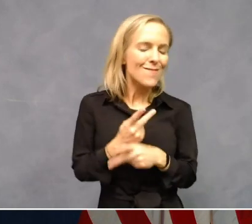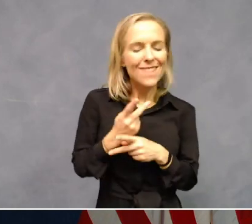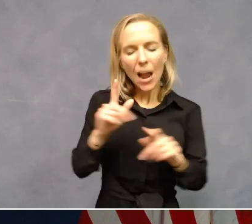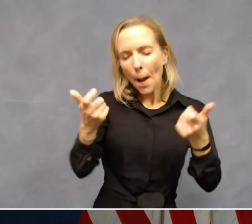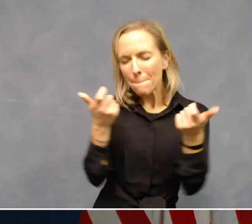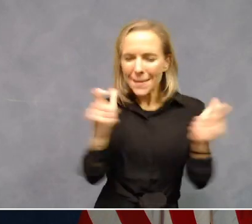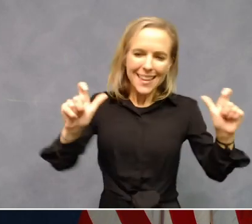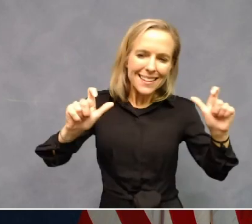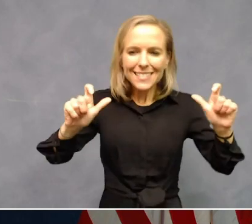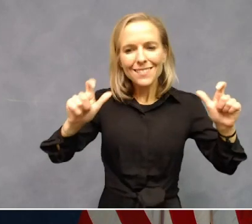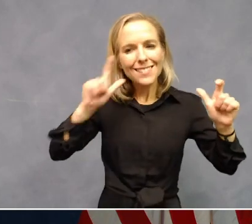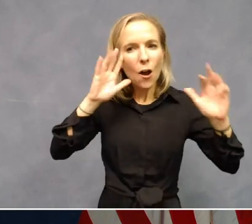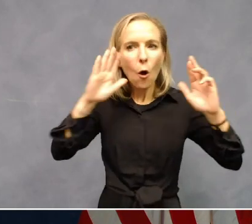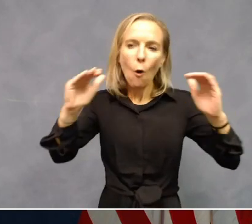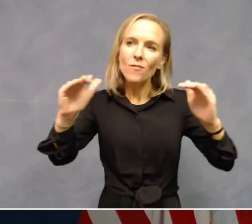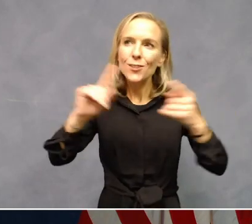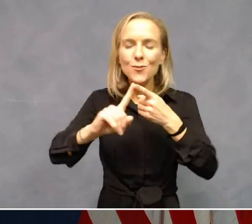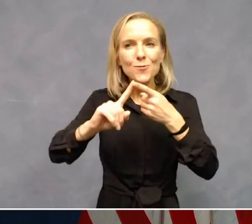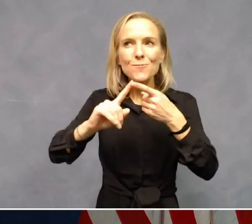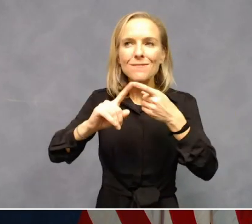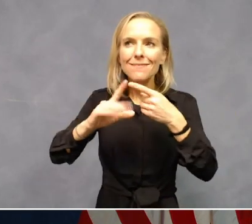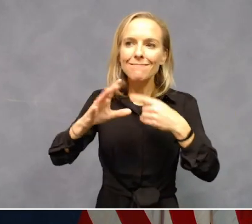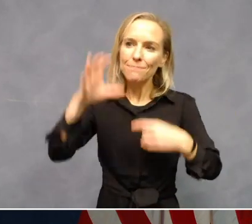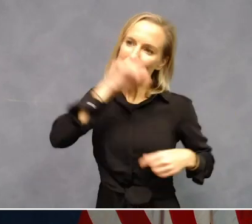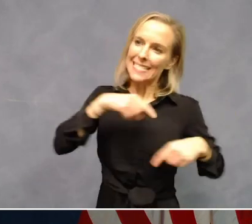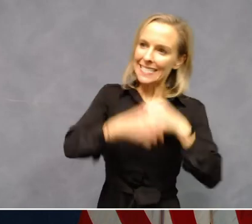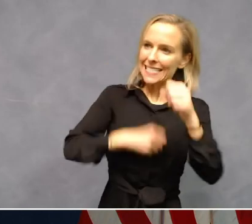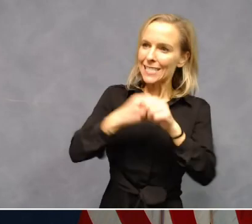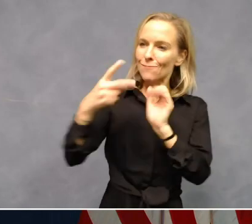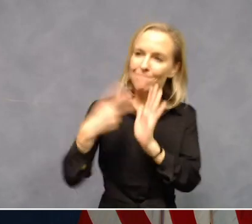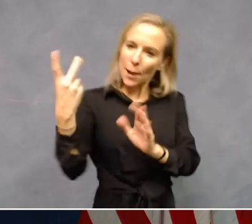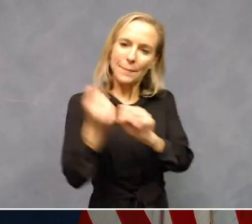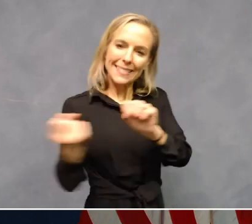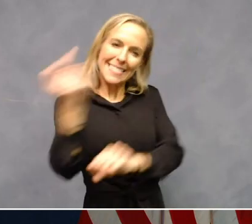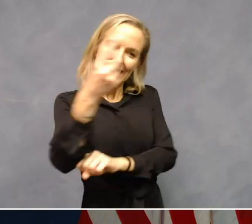to hopefully make up for all of it.